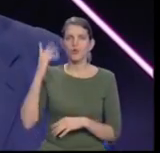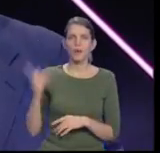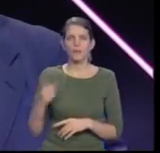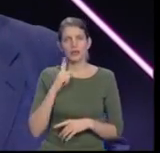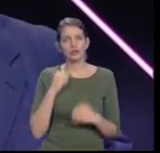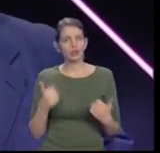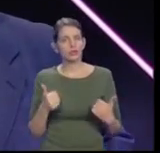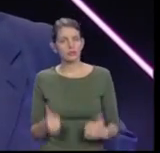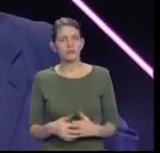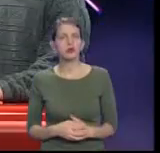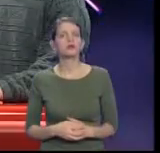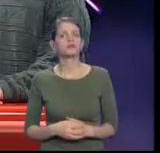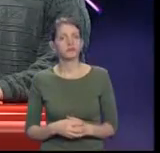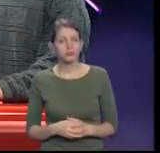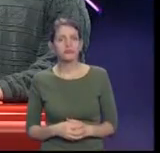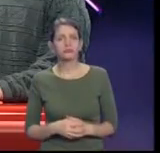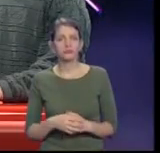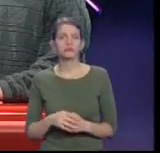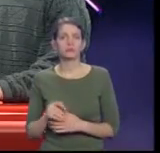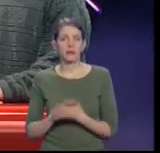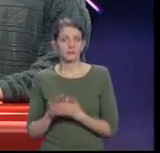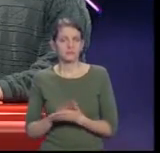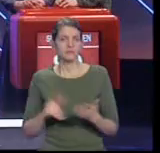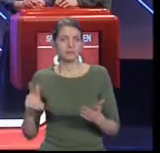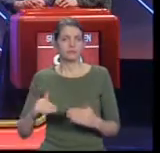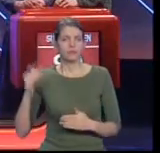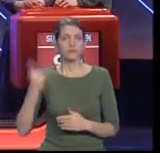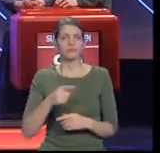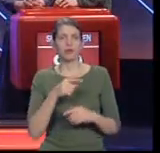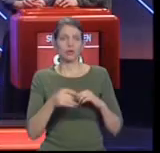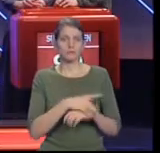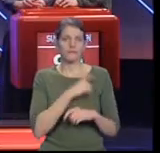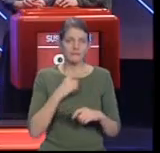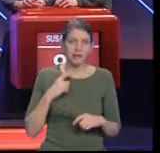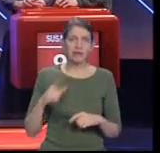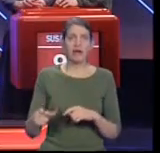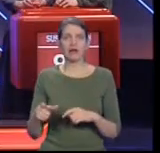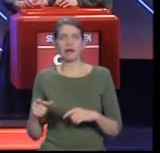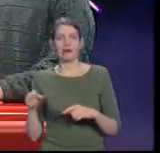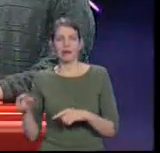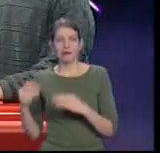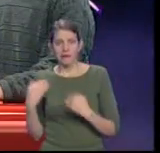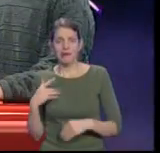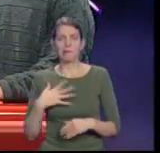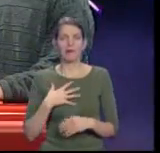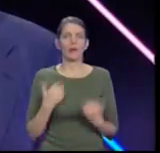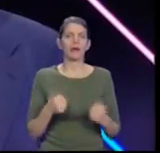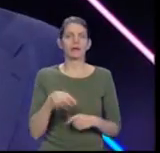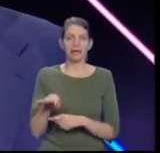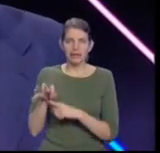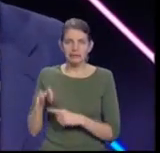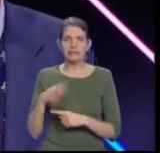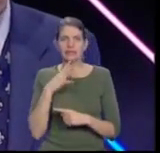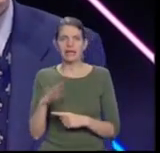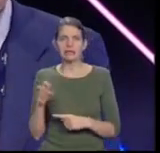So he can pay off your overdraft that you're going to have with your husband when he's a vicar. All right, 90 plays, 15, you're in the lead. It gets good now because we're going to